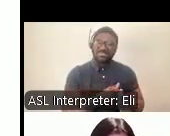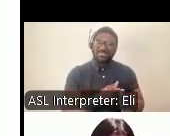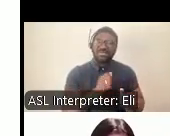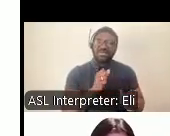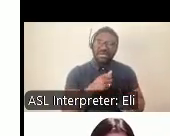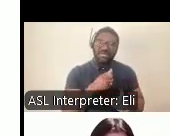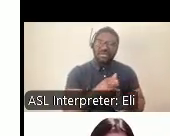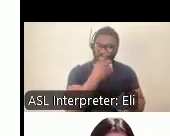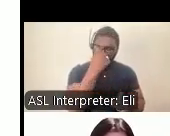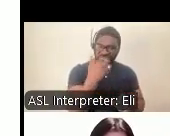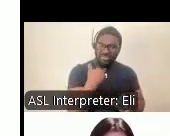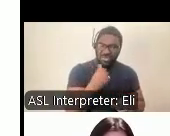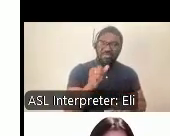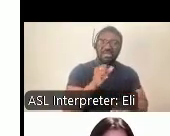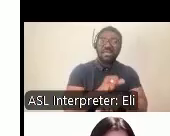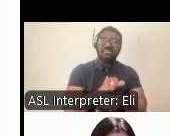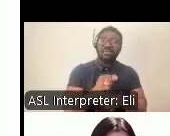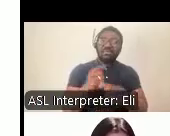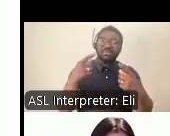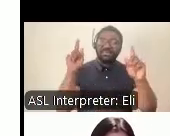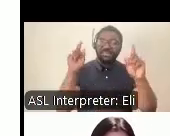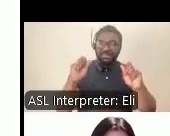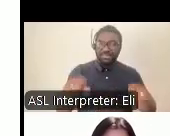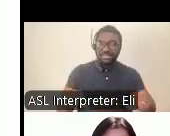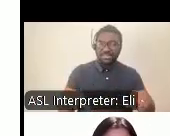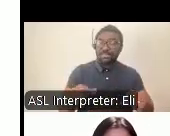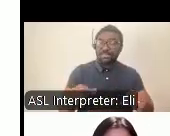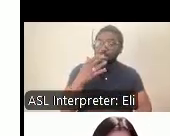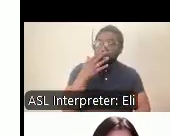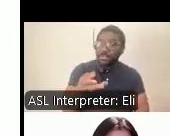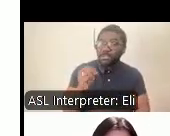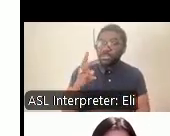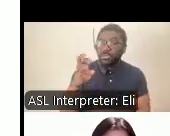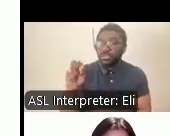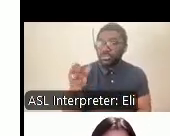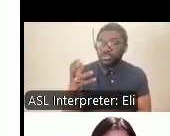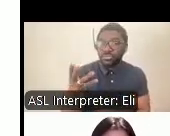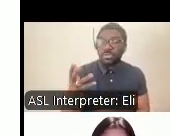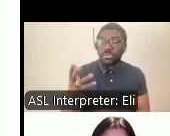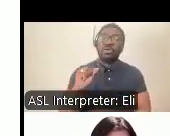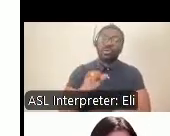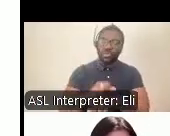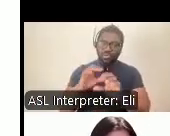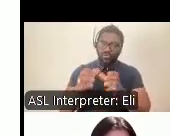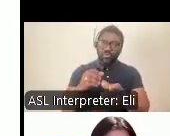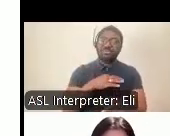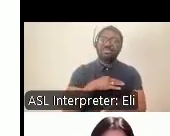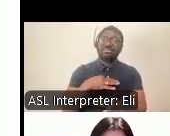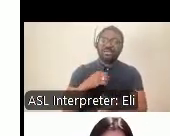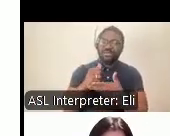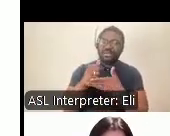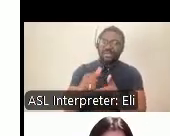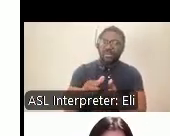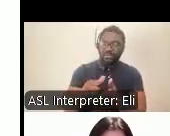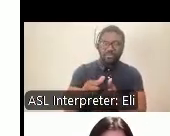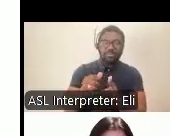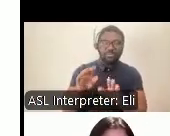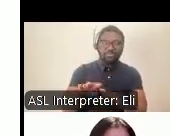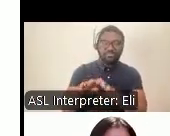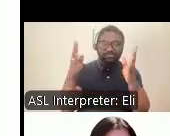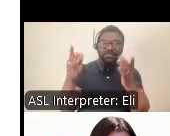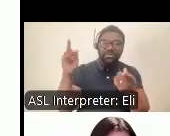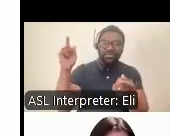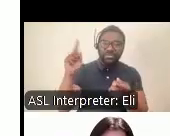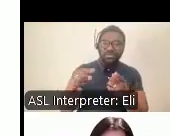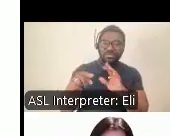and employment success. The good news, workforce staff can help by fostering openness and reducing stigma.